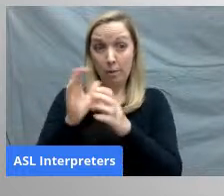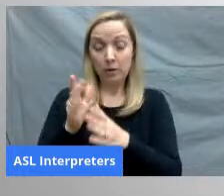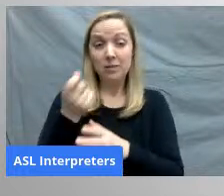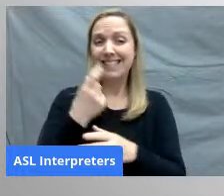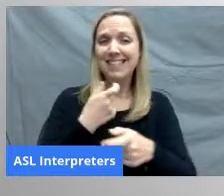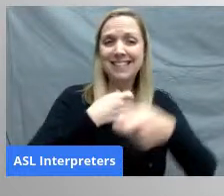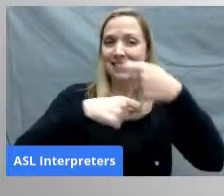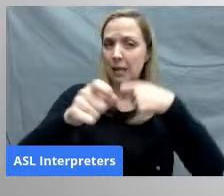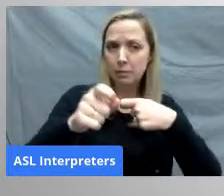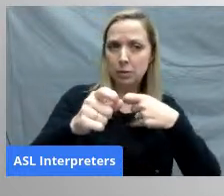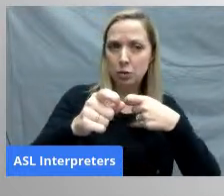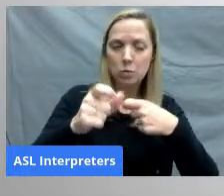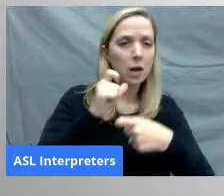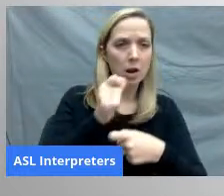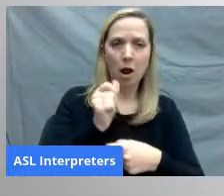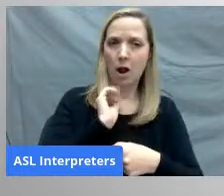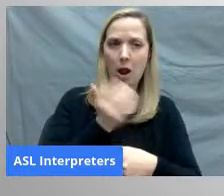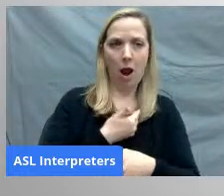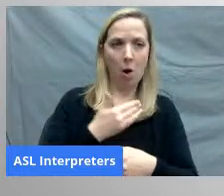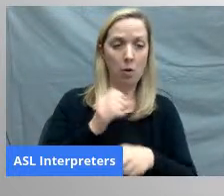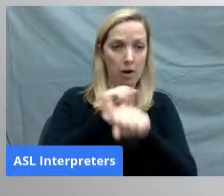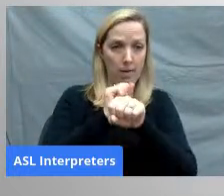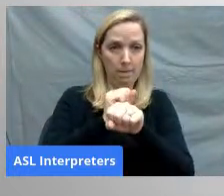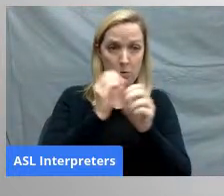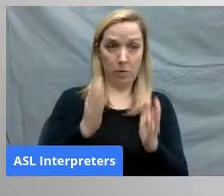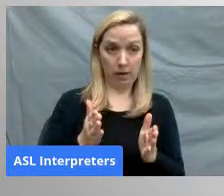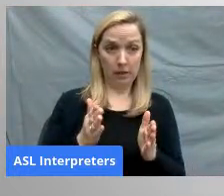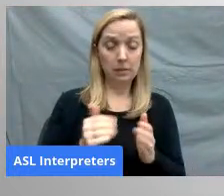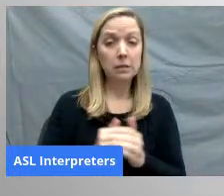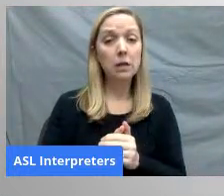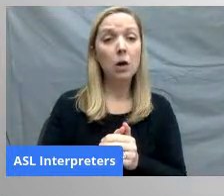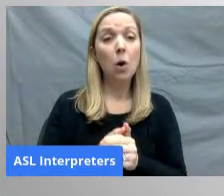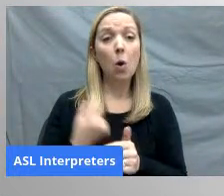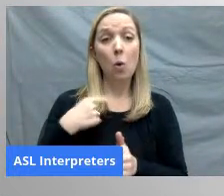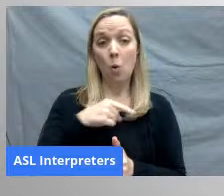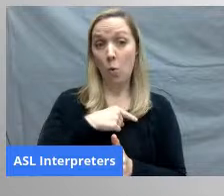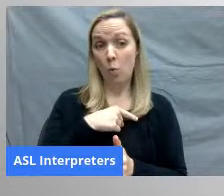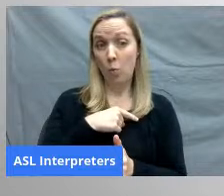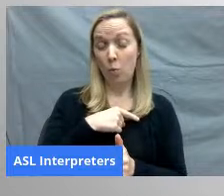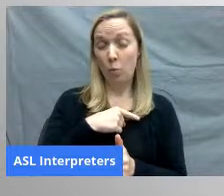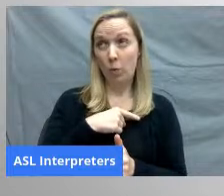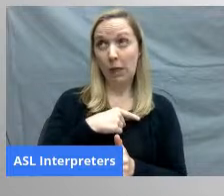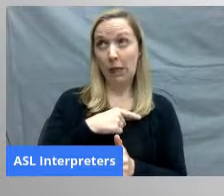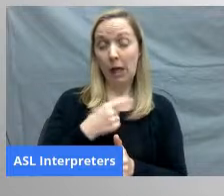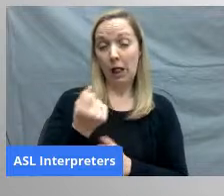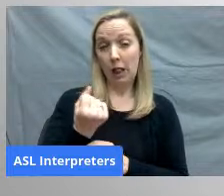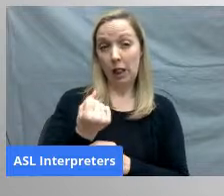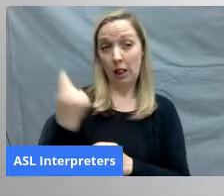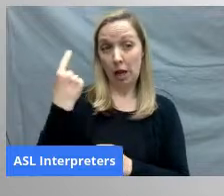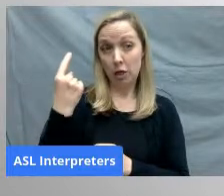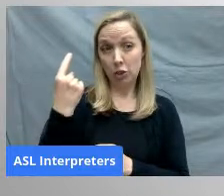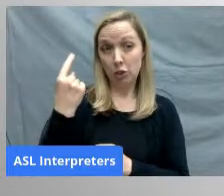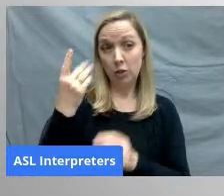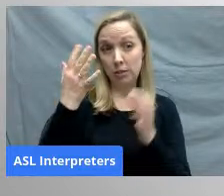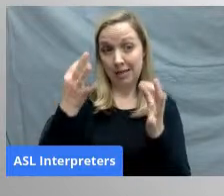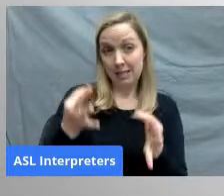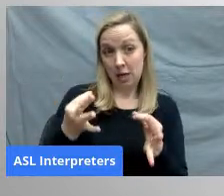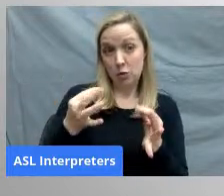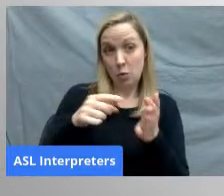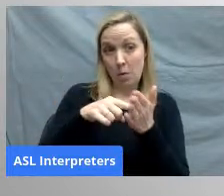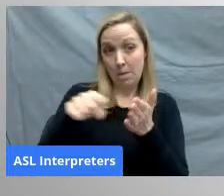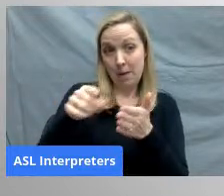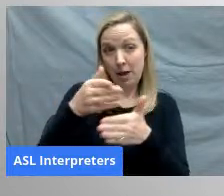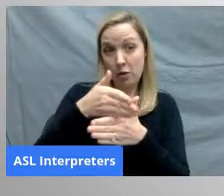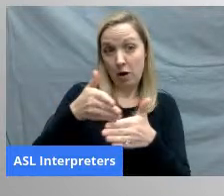employees. Okay. And, we had elected to last year pay them their average rate through